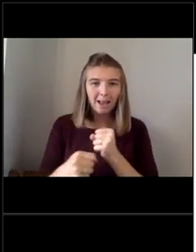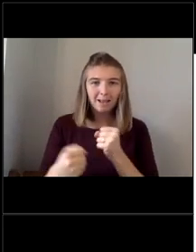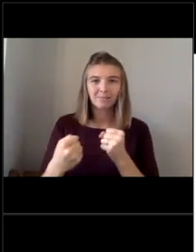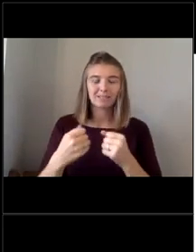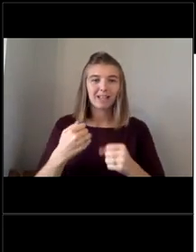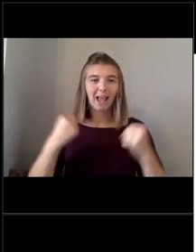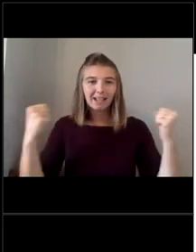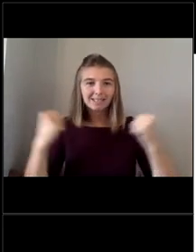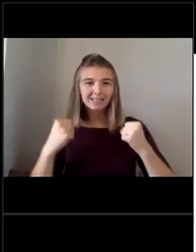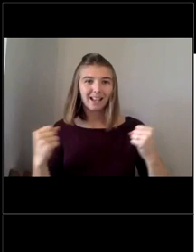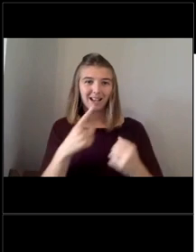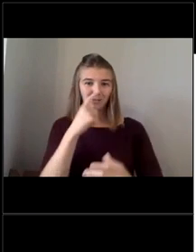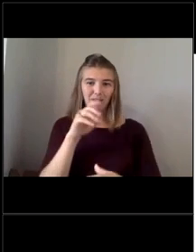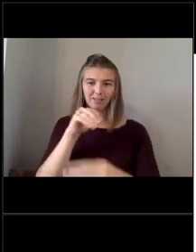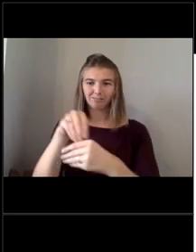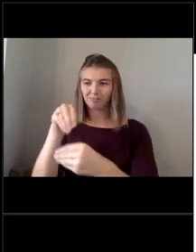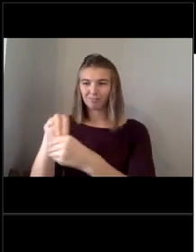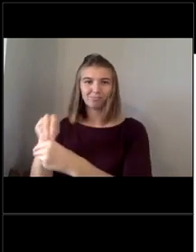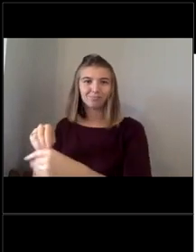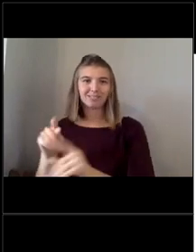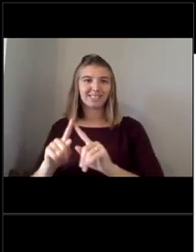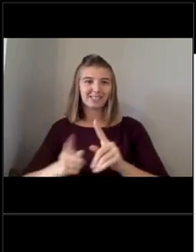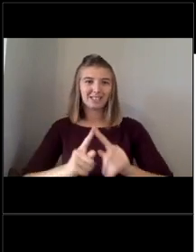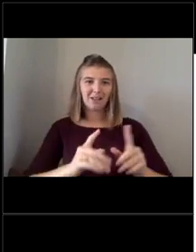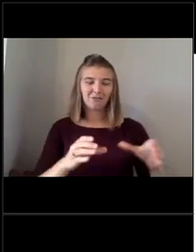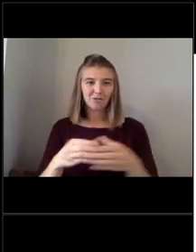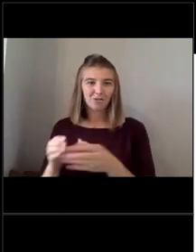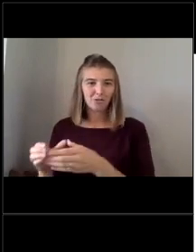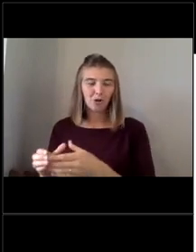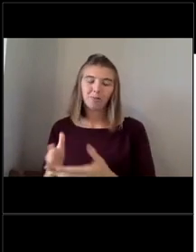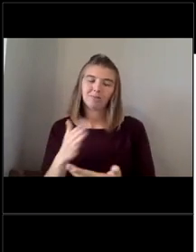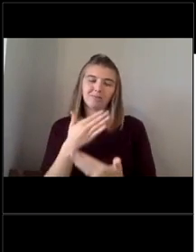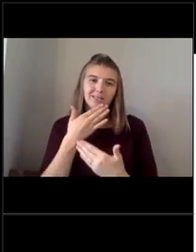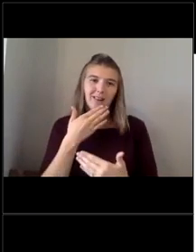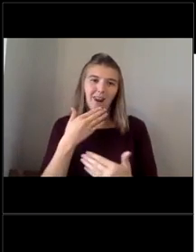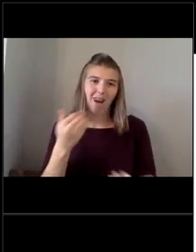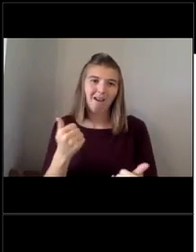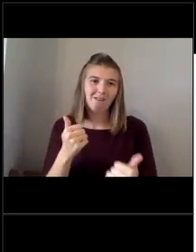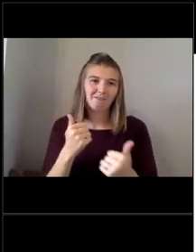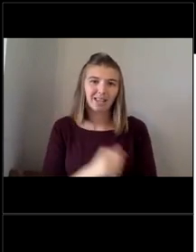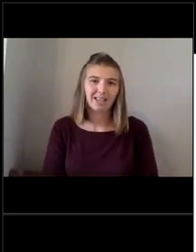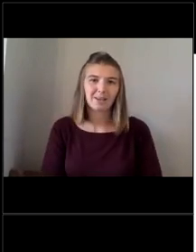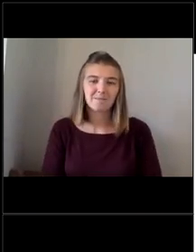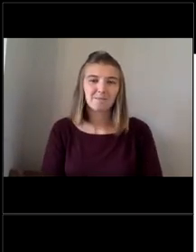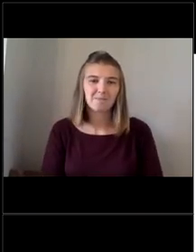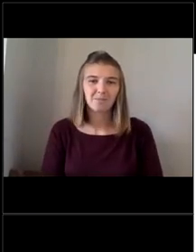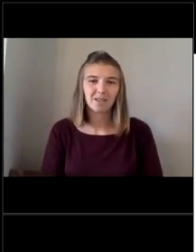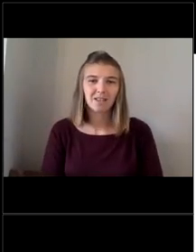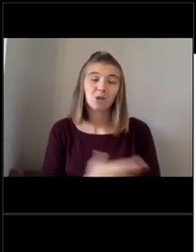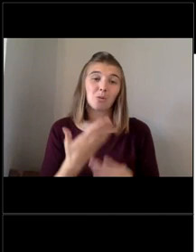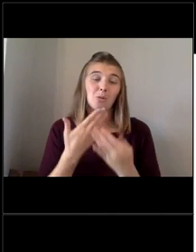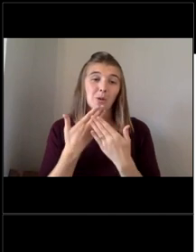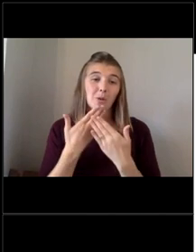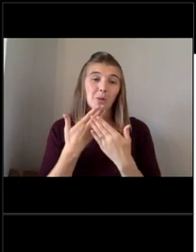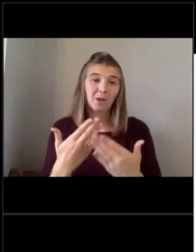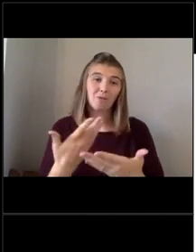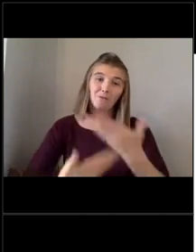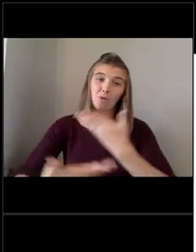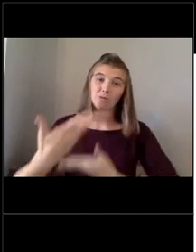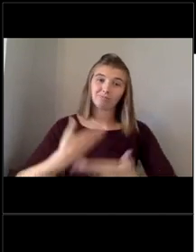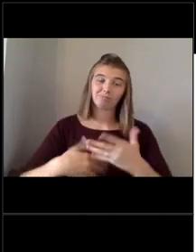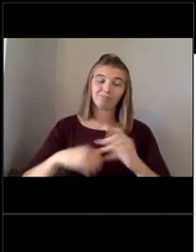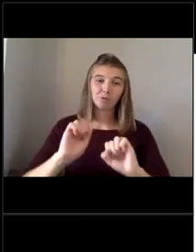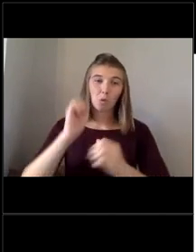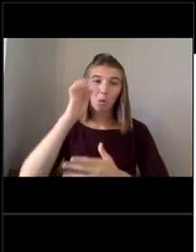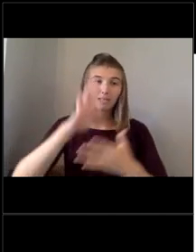lovely to be able to have those crossover groups of friends and groups of people that you interact with. So thank you for sharing your